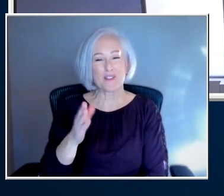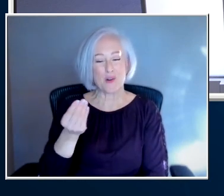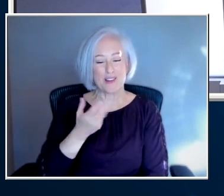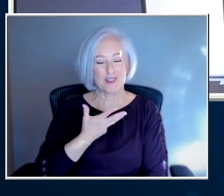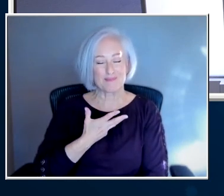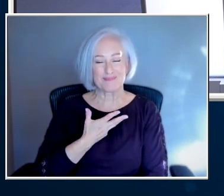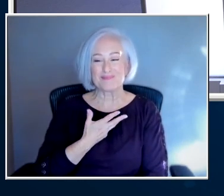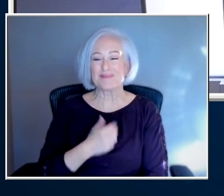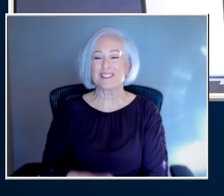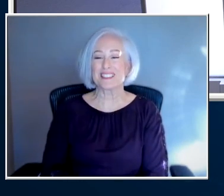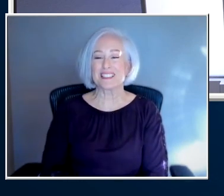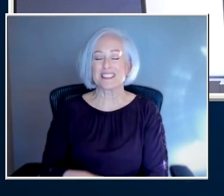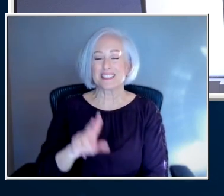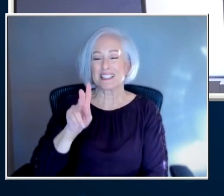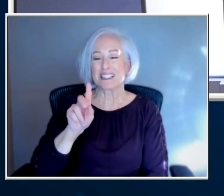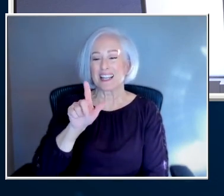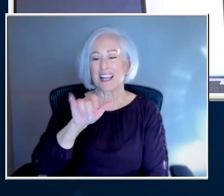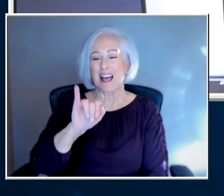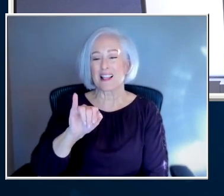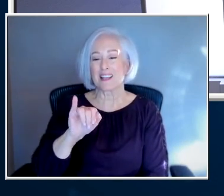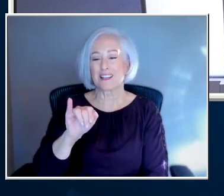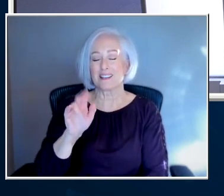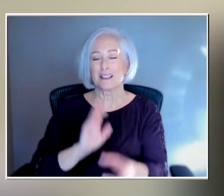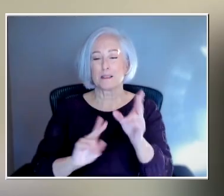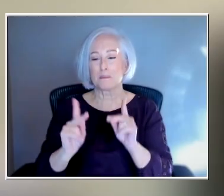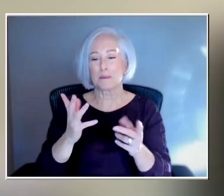folks to take away from your story?